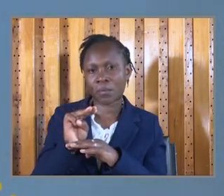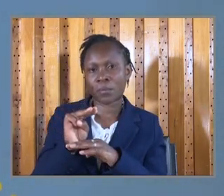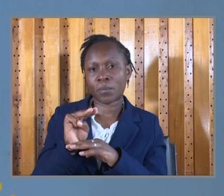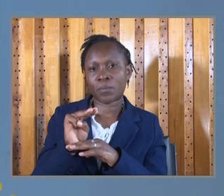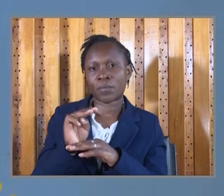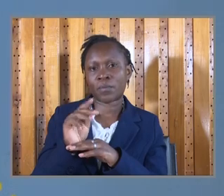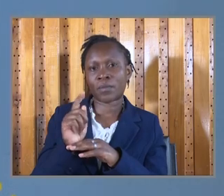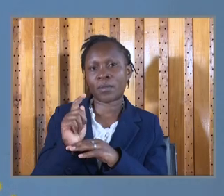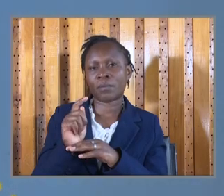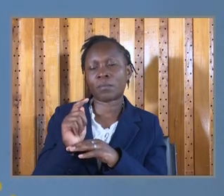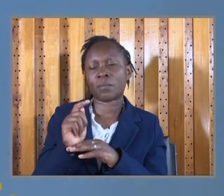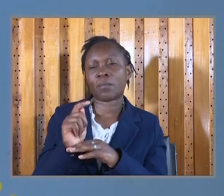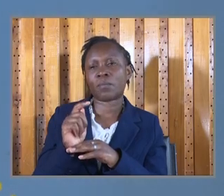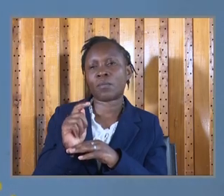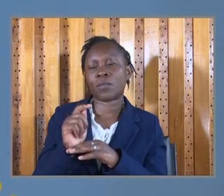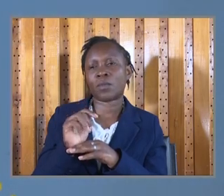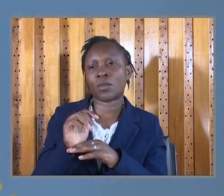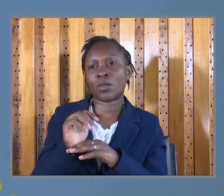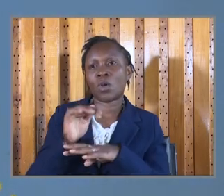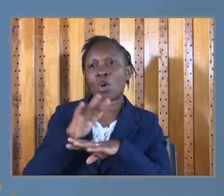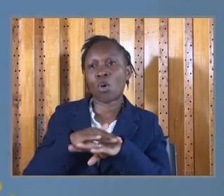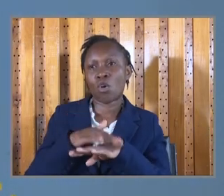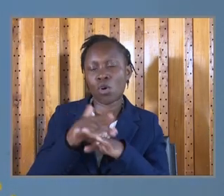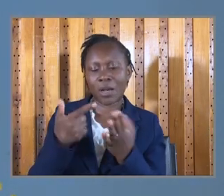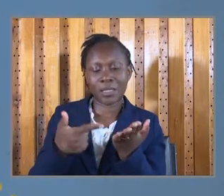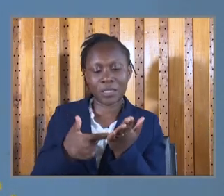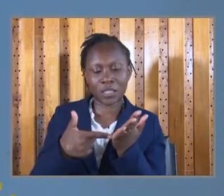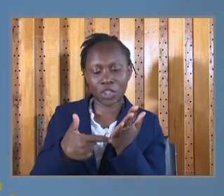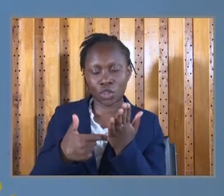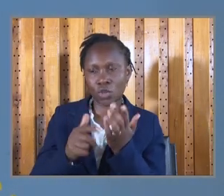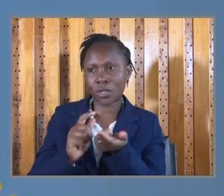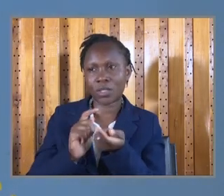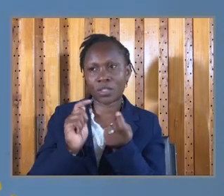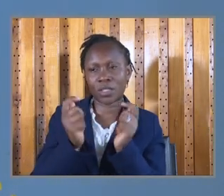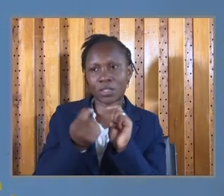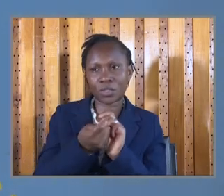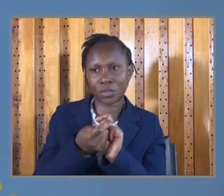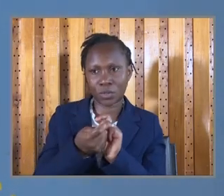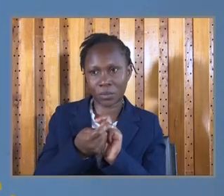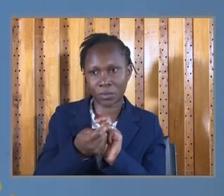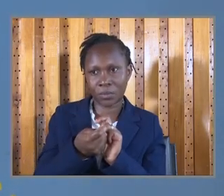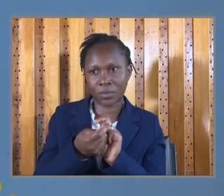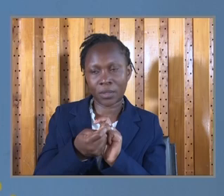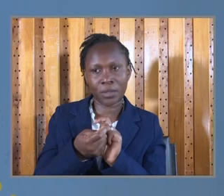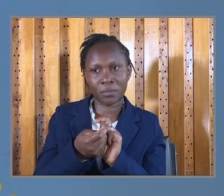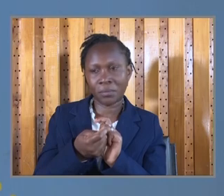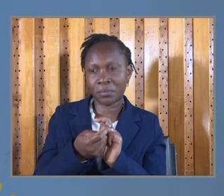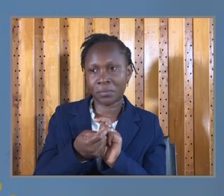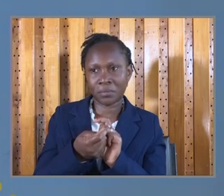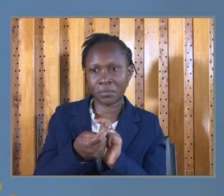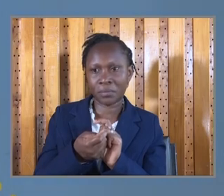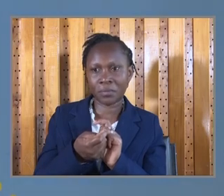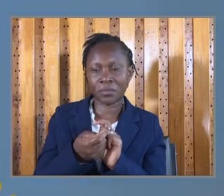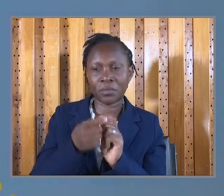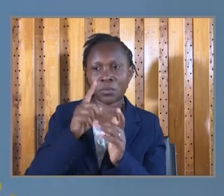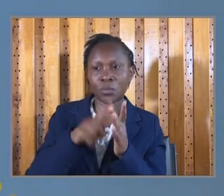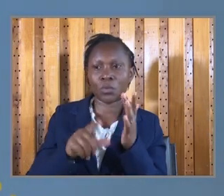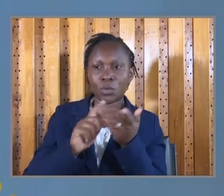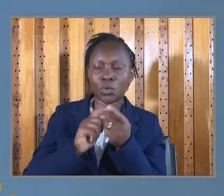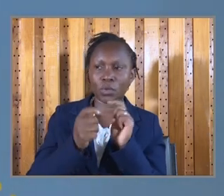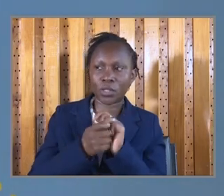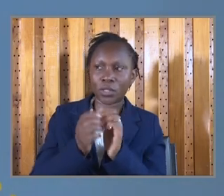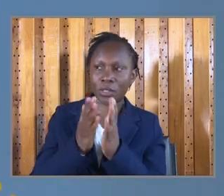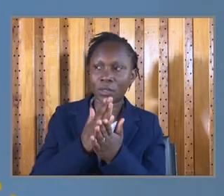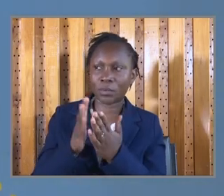67 billion Kenyan shilling, on the digital transition. And the existing cooperation between the EU and Kenya is a